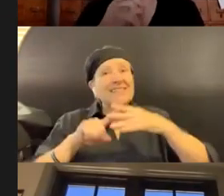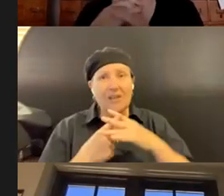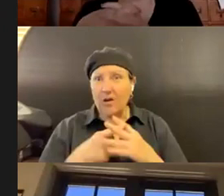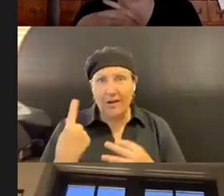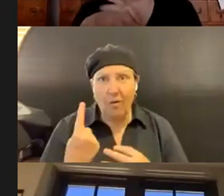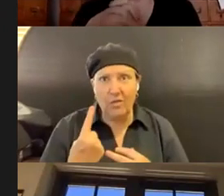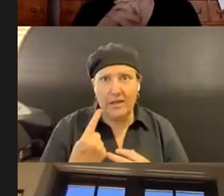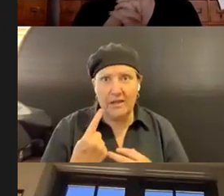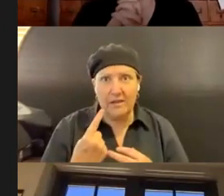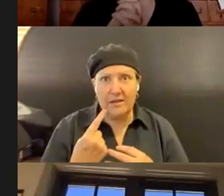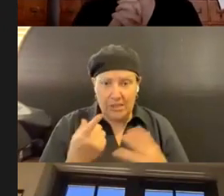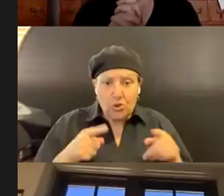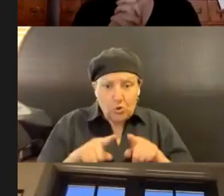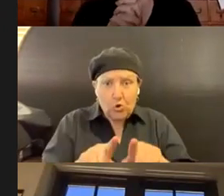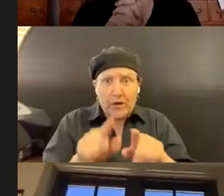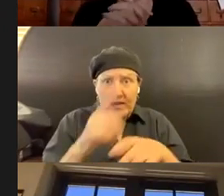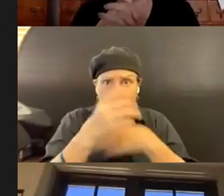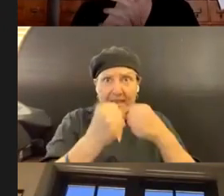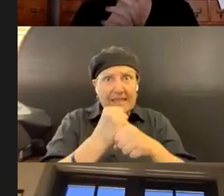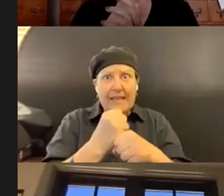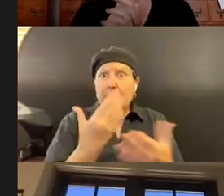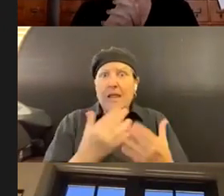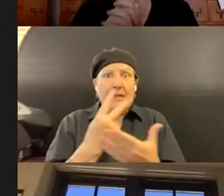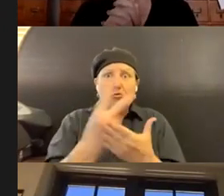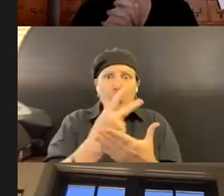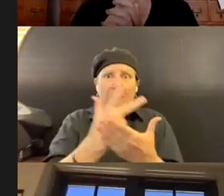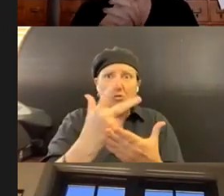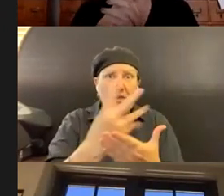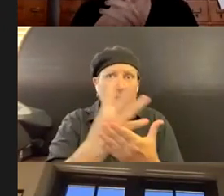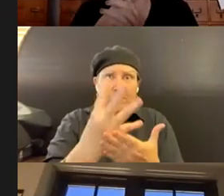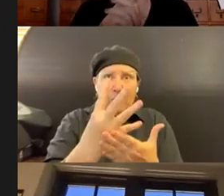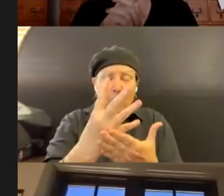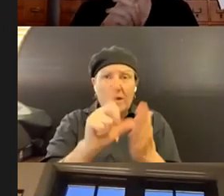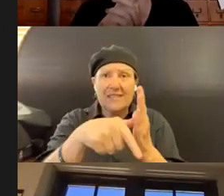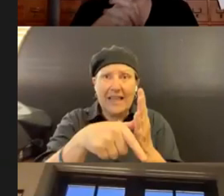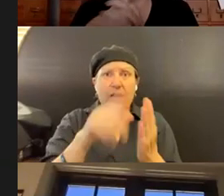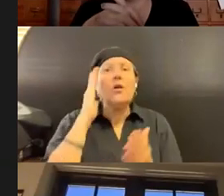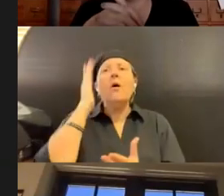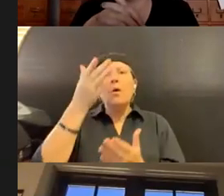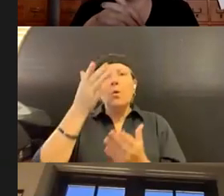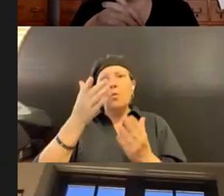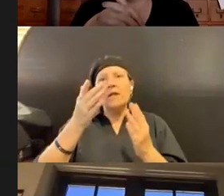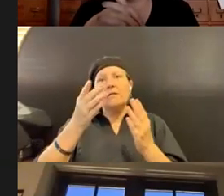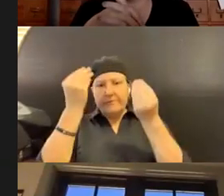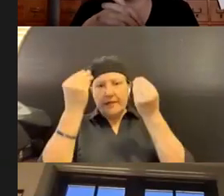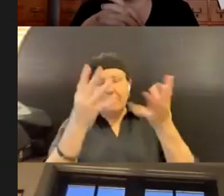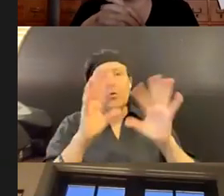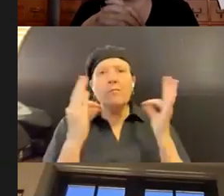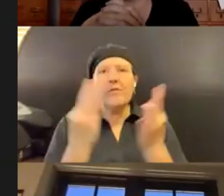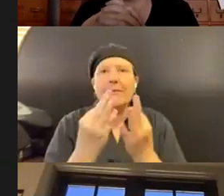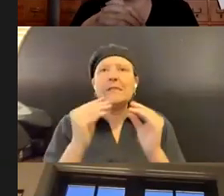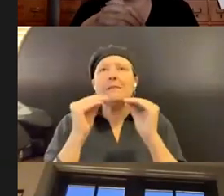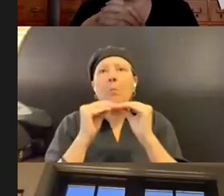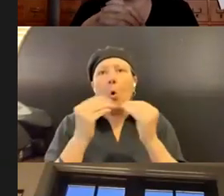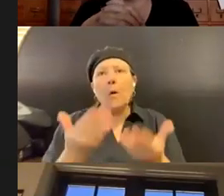going. But later on, maybe in like 2-3 weeks, 4 weeks, we will probably let families know that we're going to hold additional materials